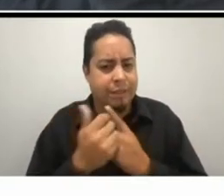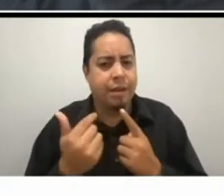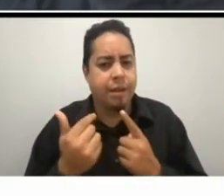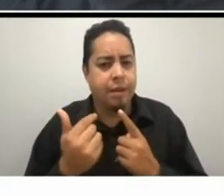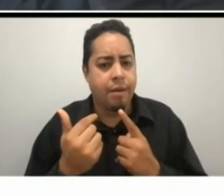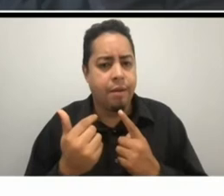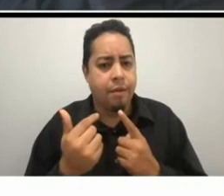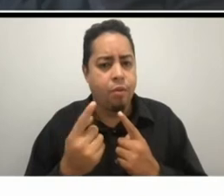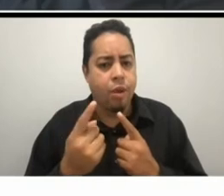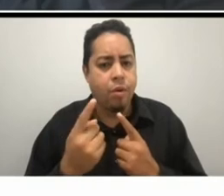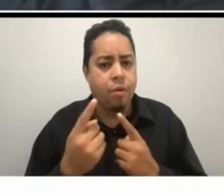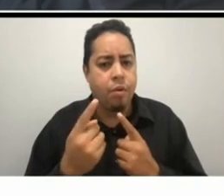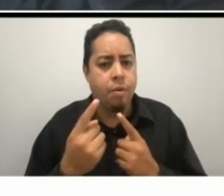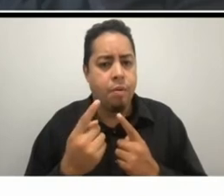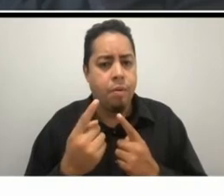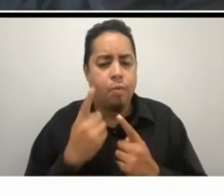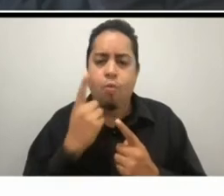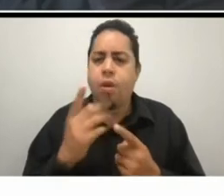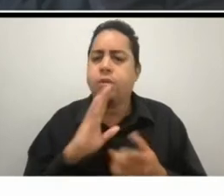was gravely ill,